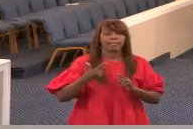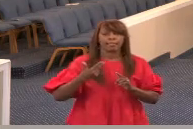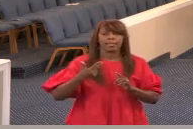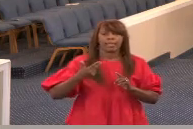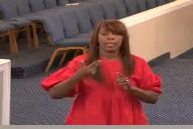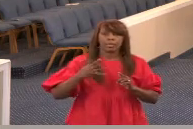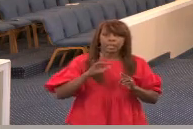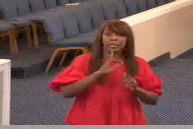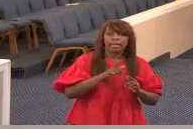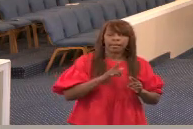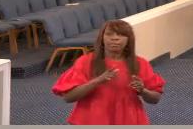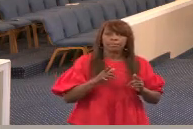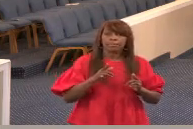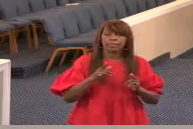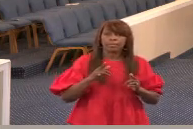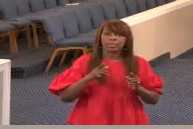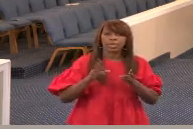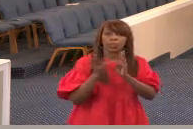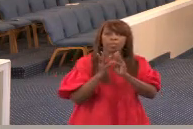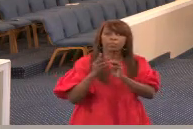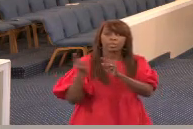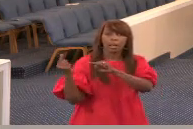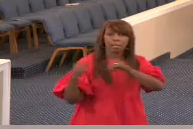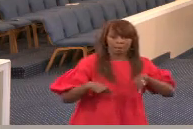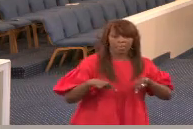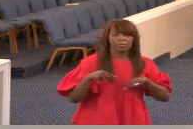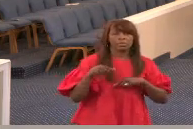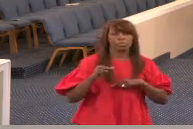Hurricane Isaias is headed north.